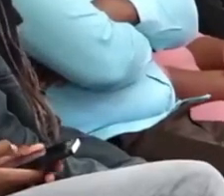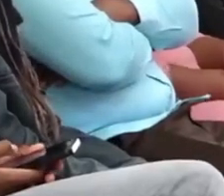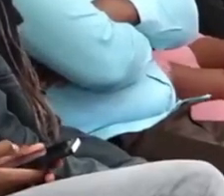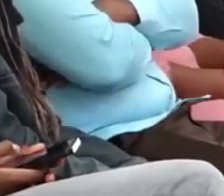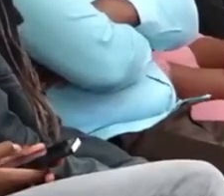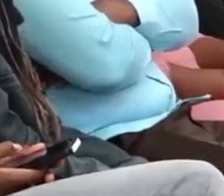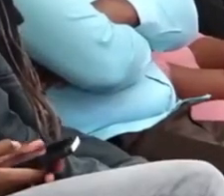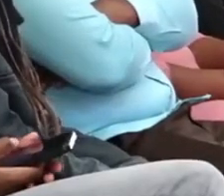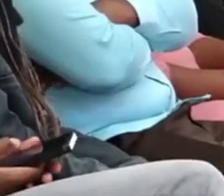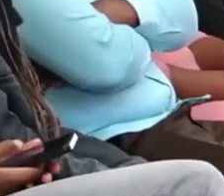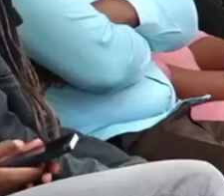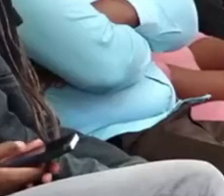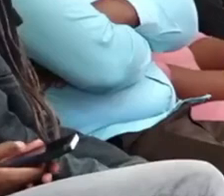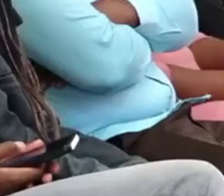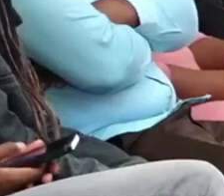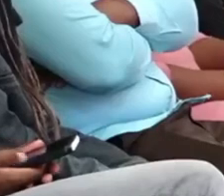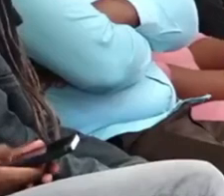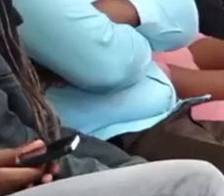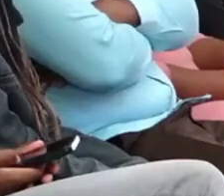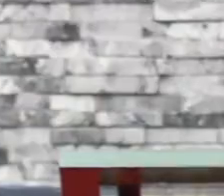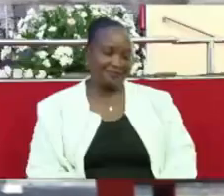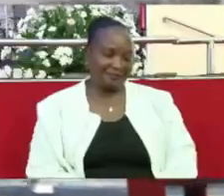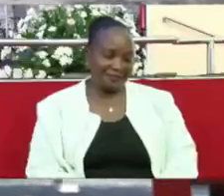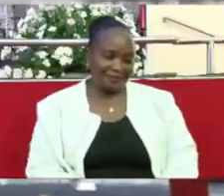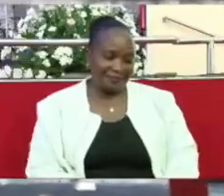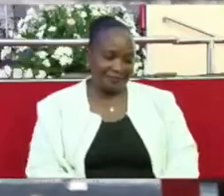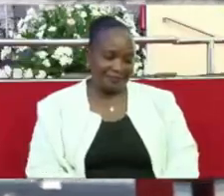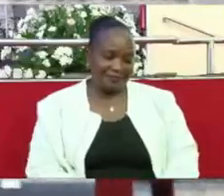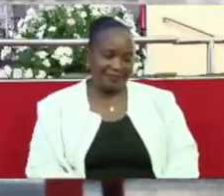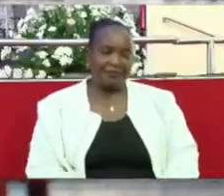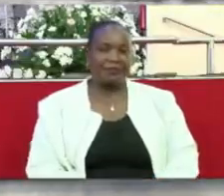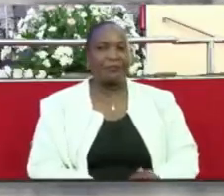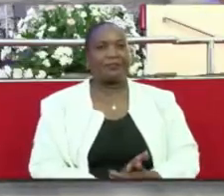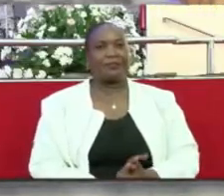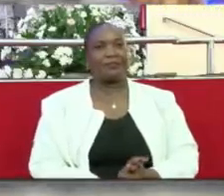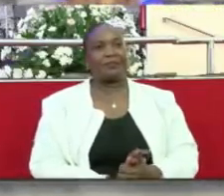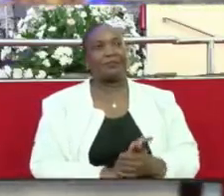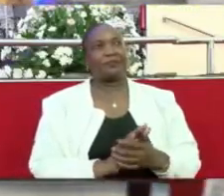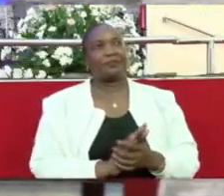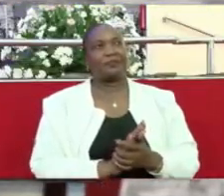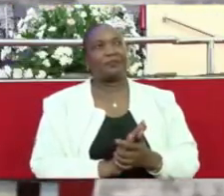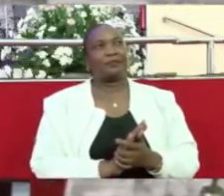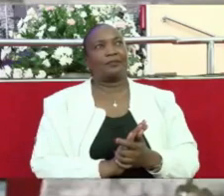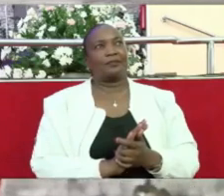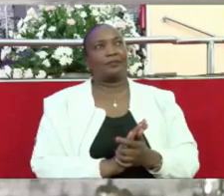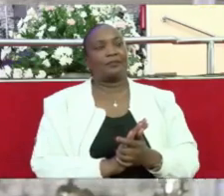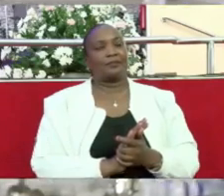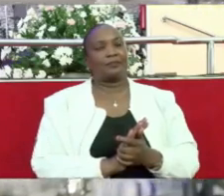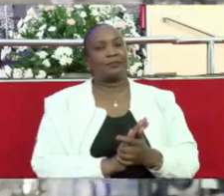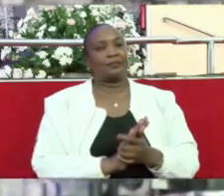way. But even as the Lord sends help before you, the word of God keeps reminding